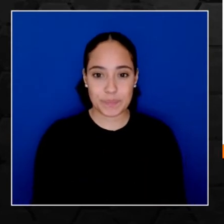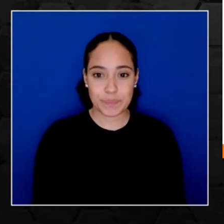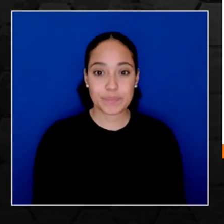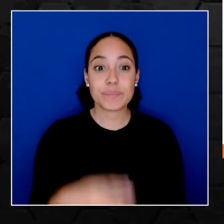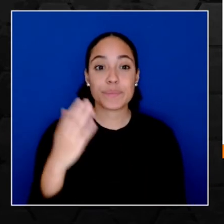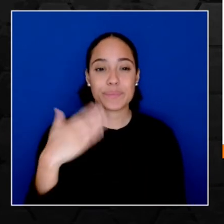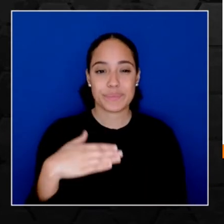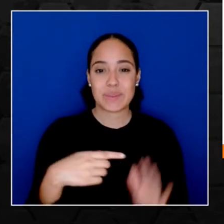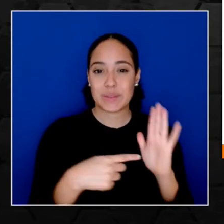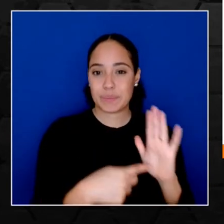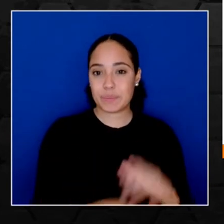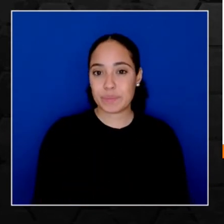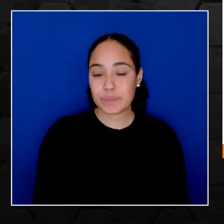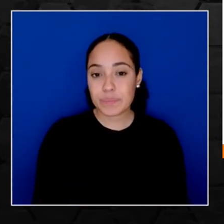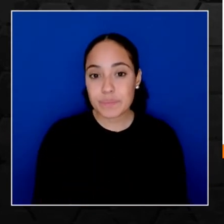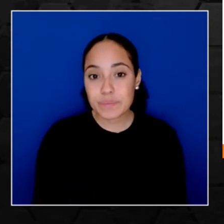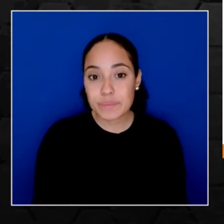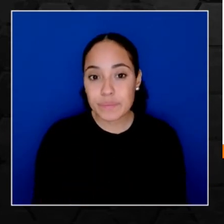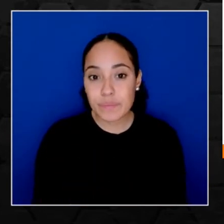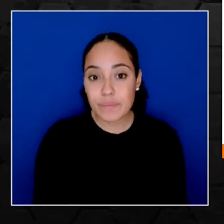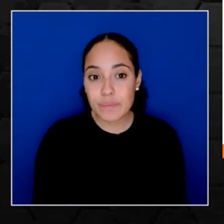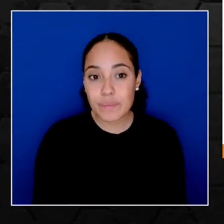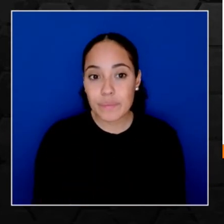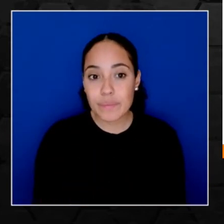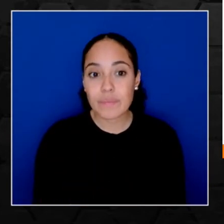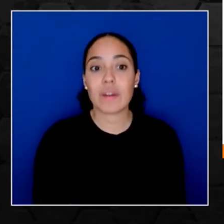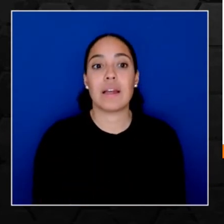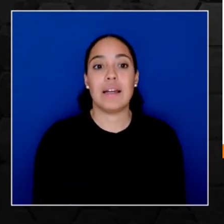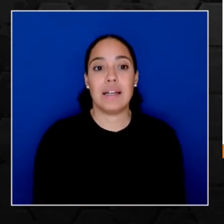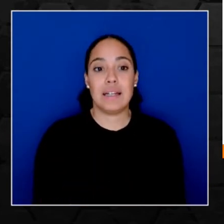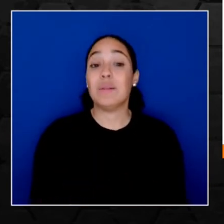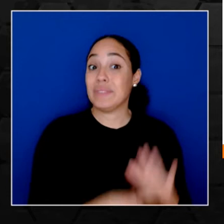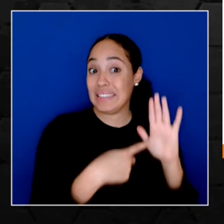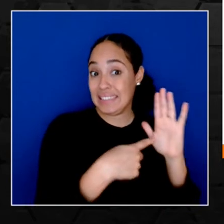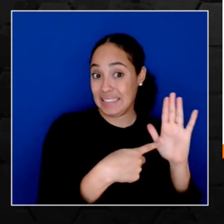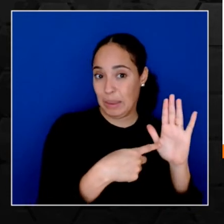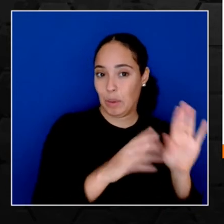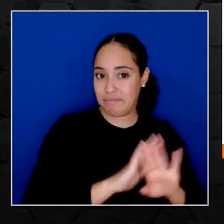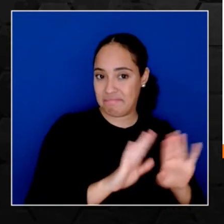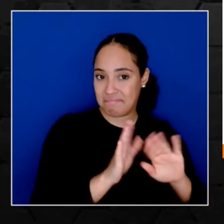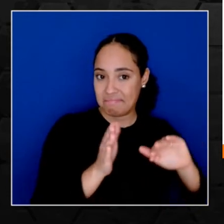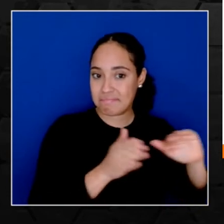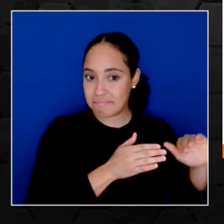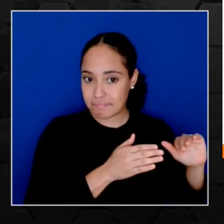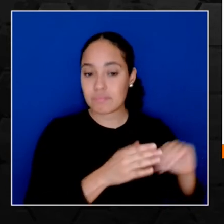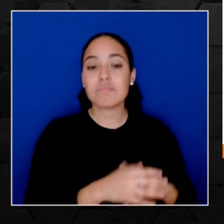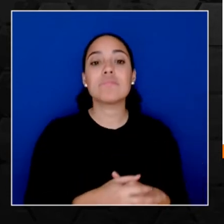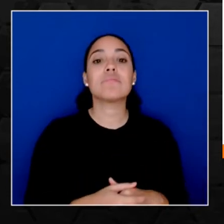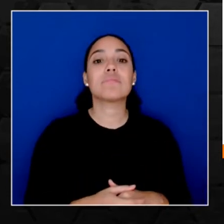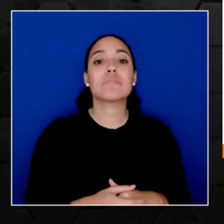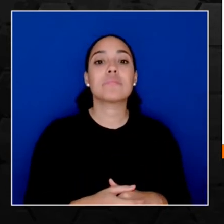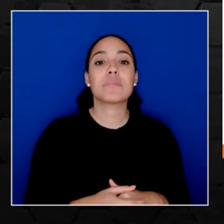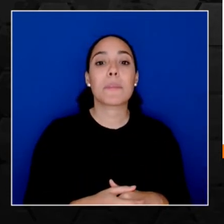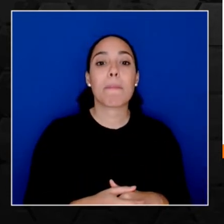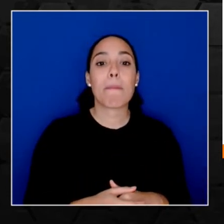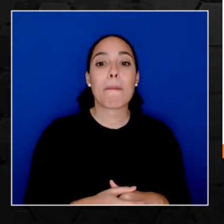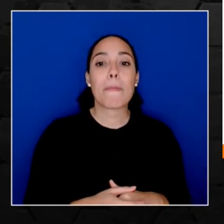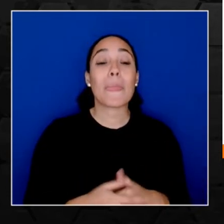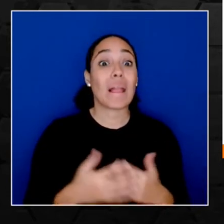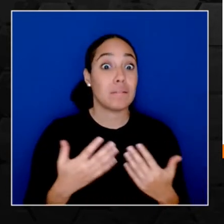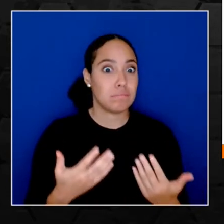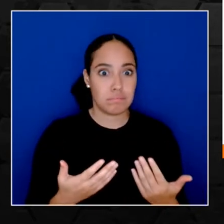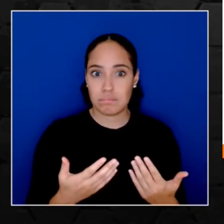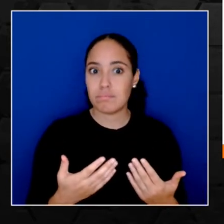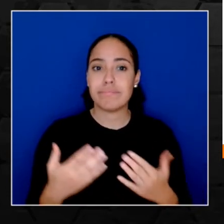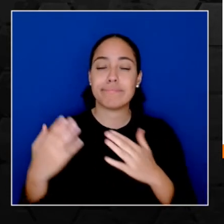one. Now I done with my demo. So how TensorFlow.js can use, it's a come a long way again, because we